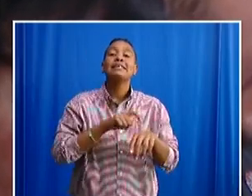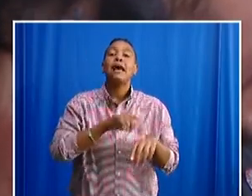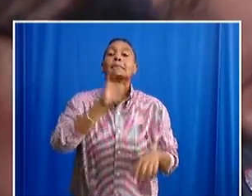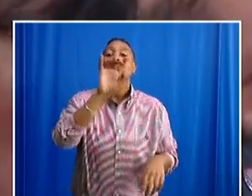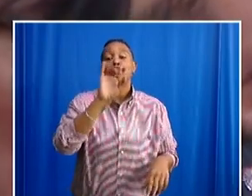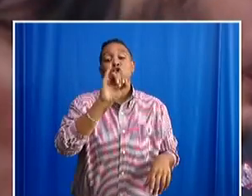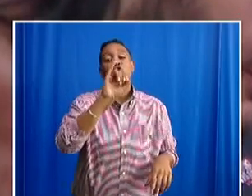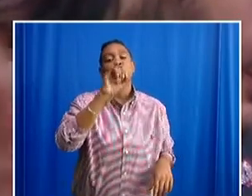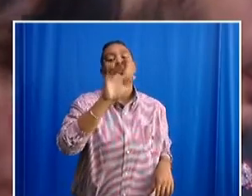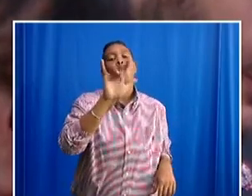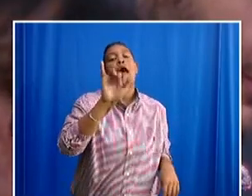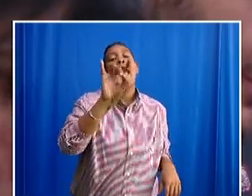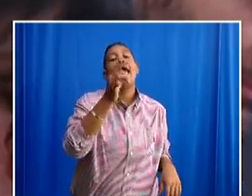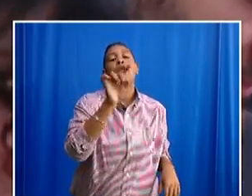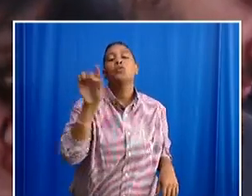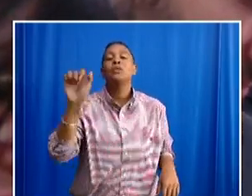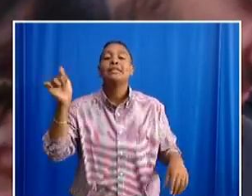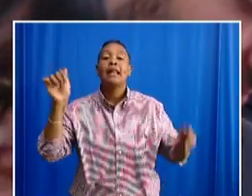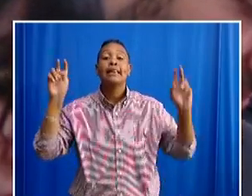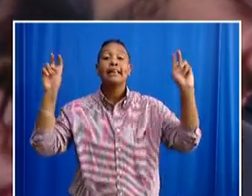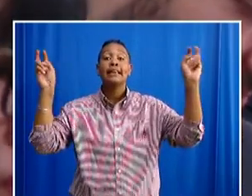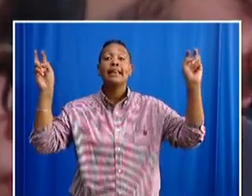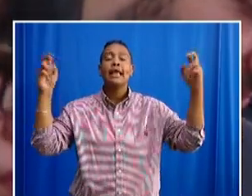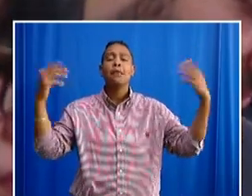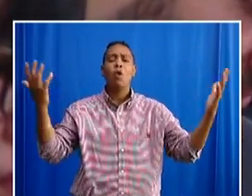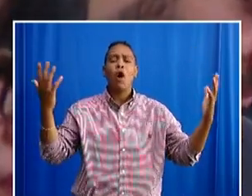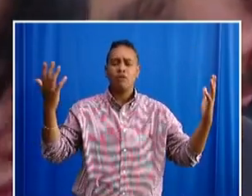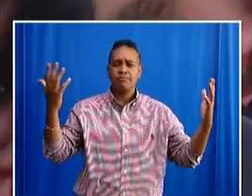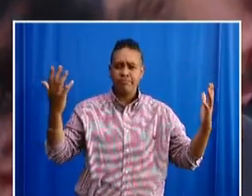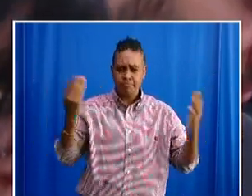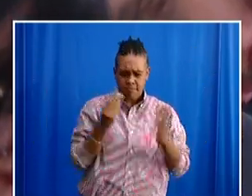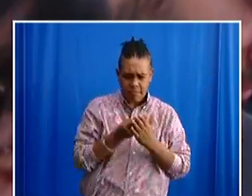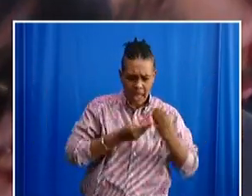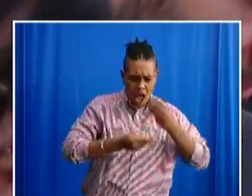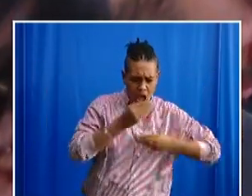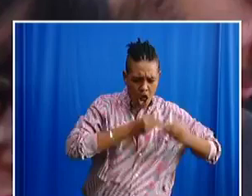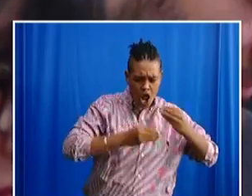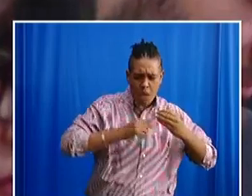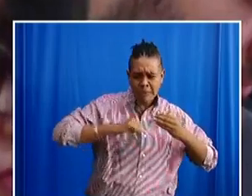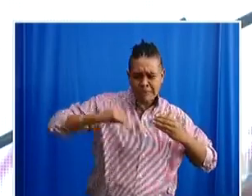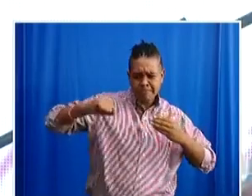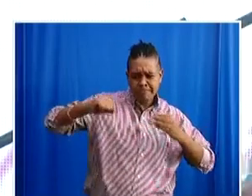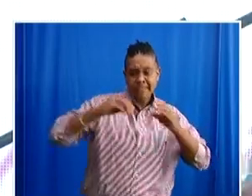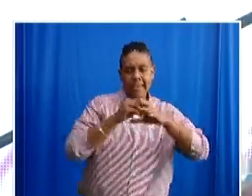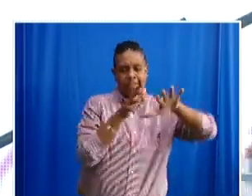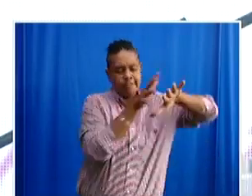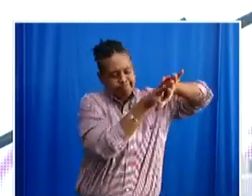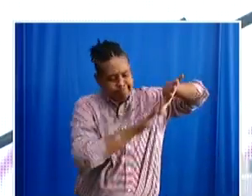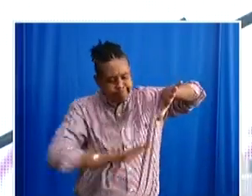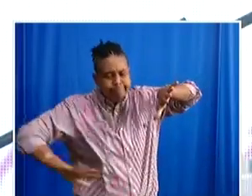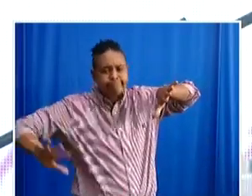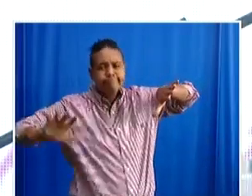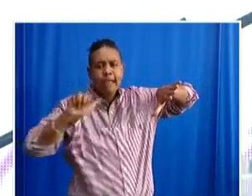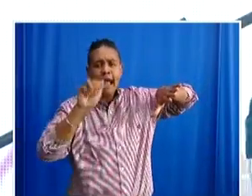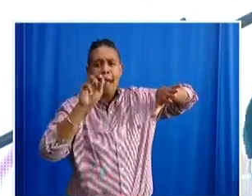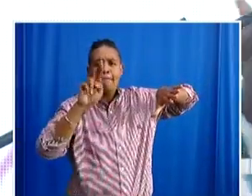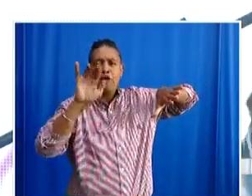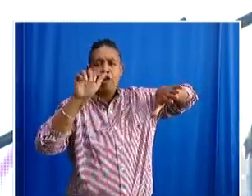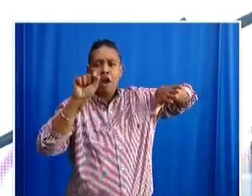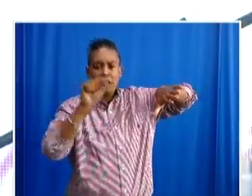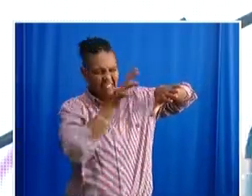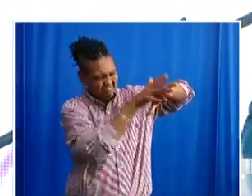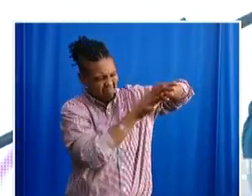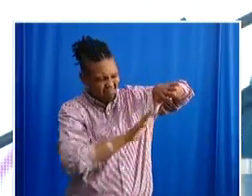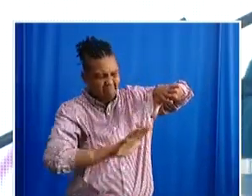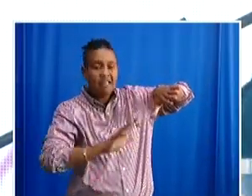10th of July, under the theme, Building Economic Resilience in the Americas and the Caribbean. And I'm sure you're wondering, you've heard the